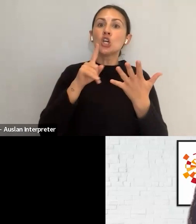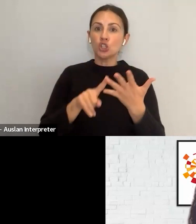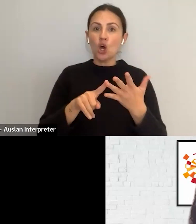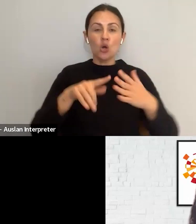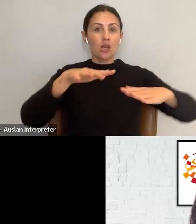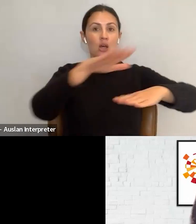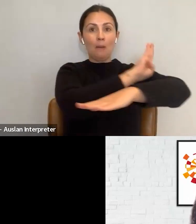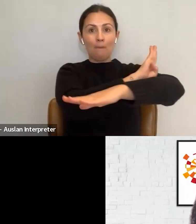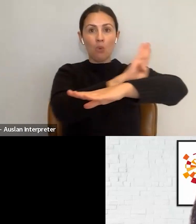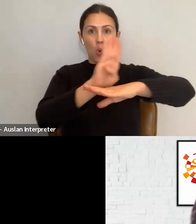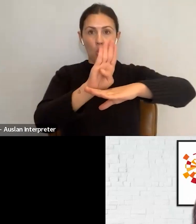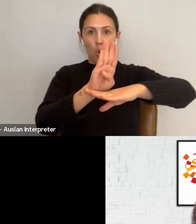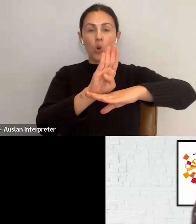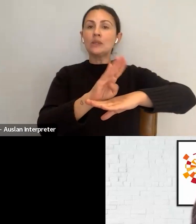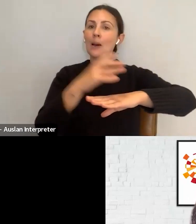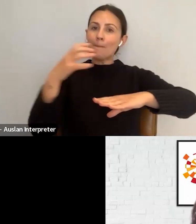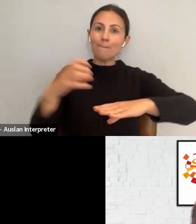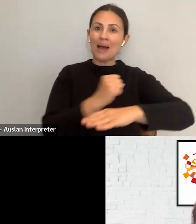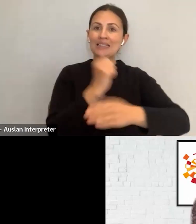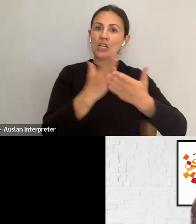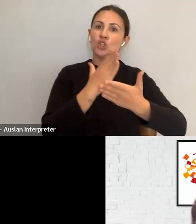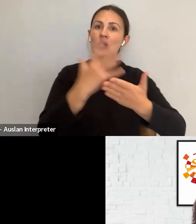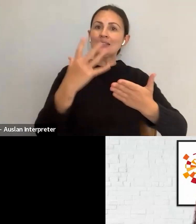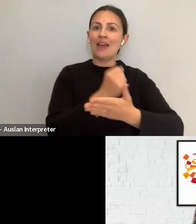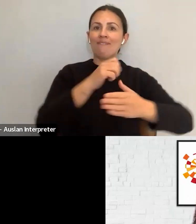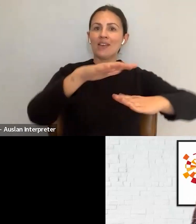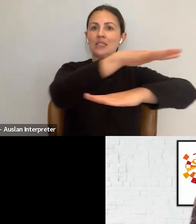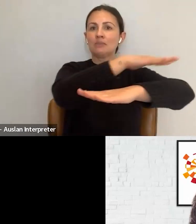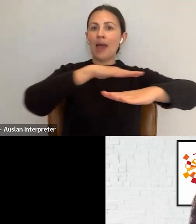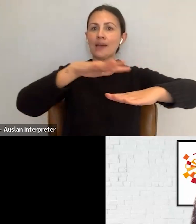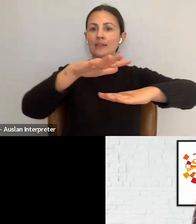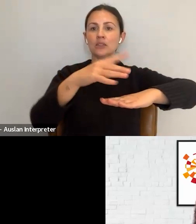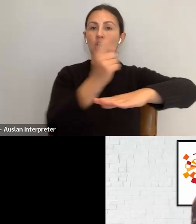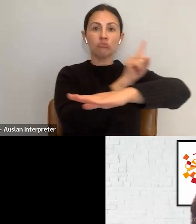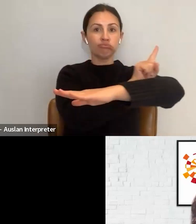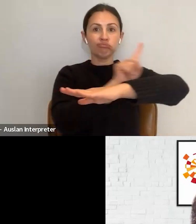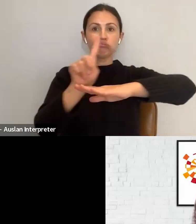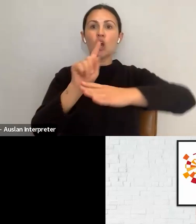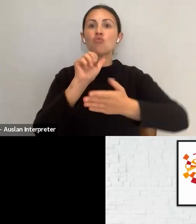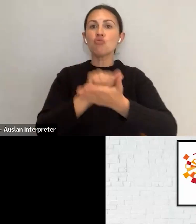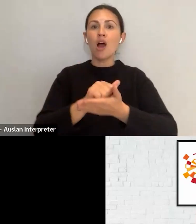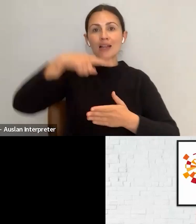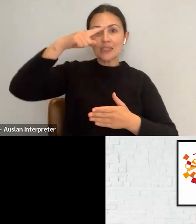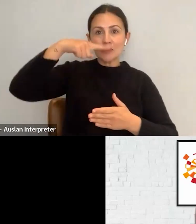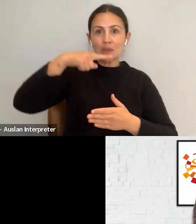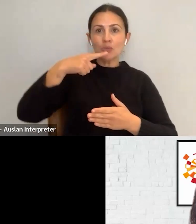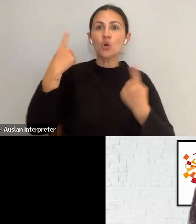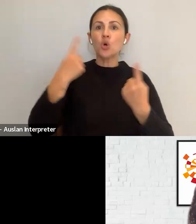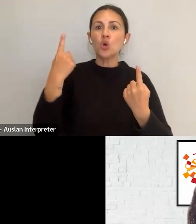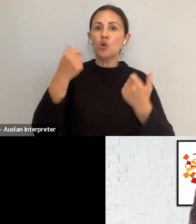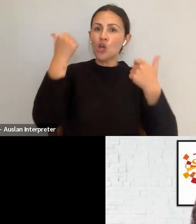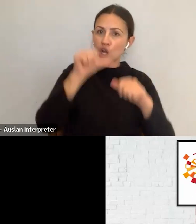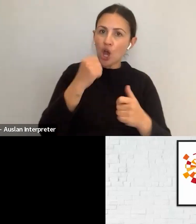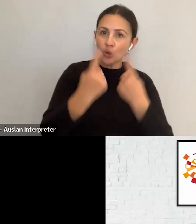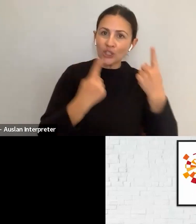on and then supporting them once they're there. So providing the infrastructure to support people from diverse communities to be on boards, but not